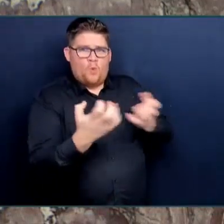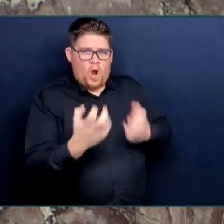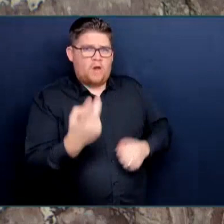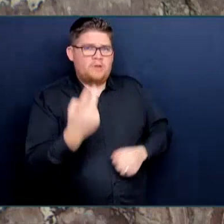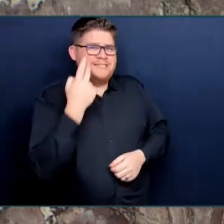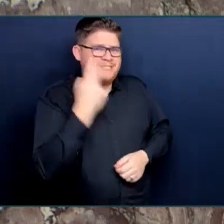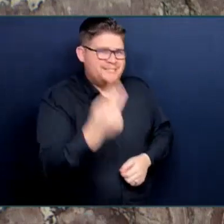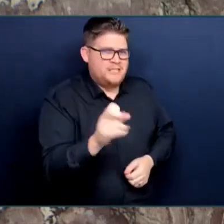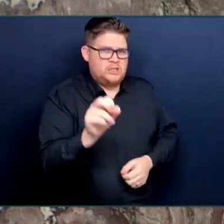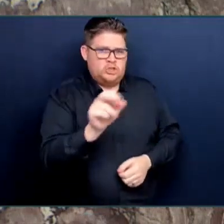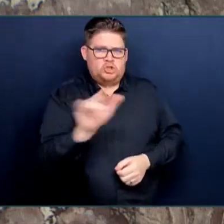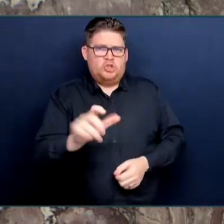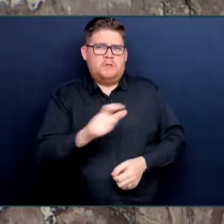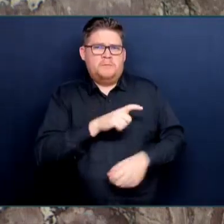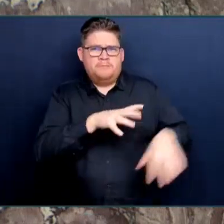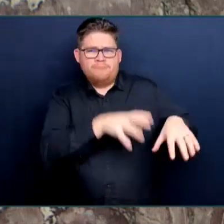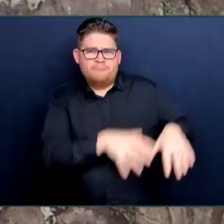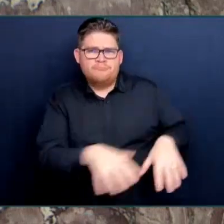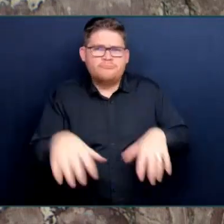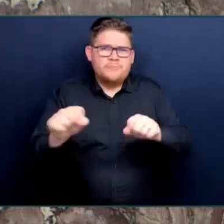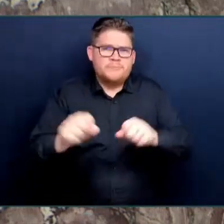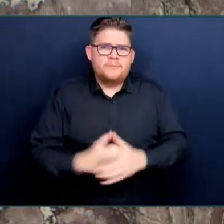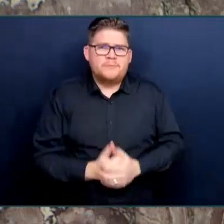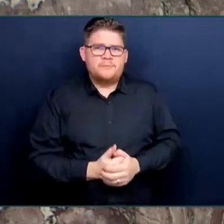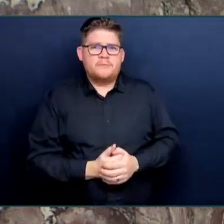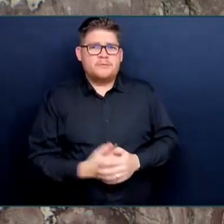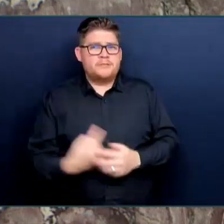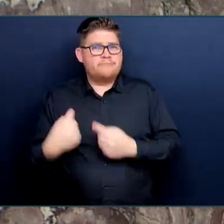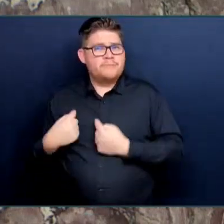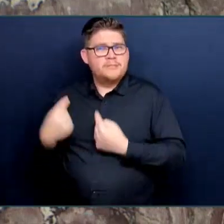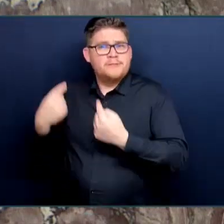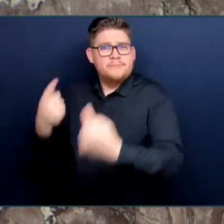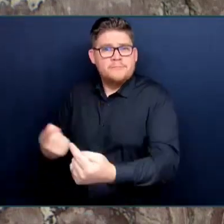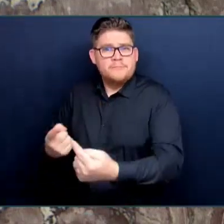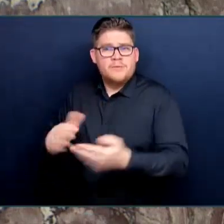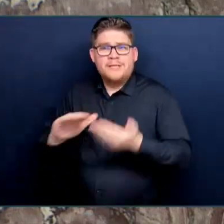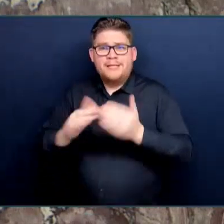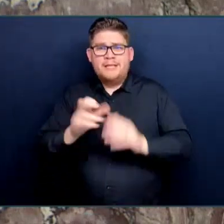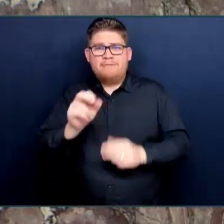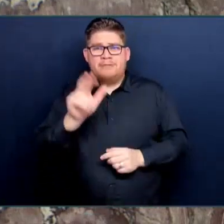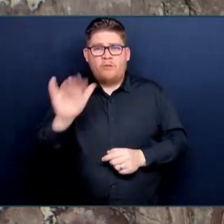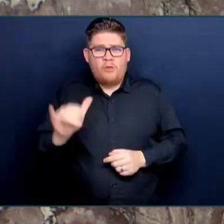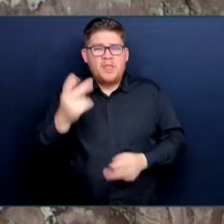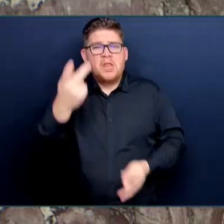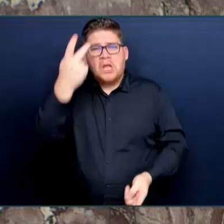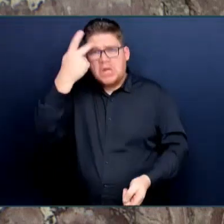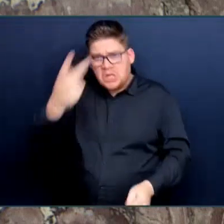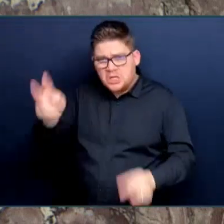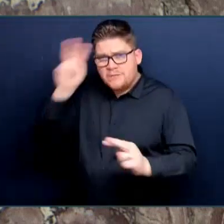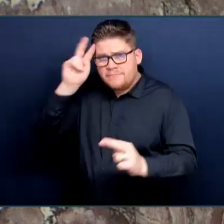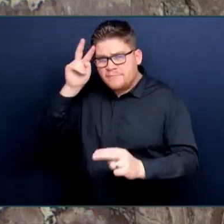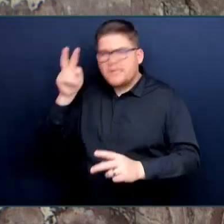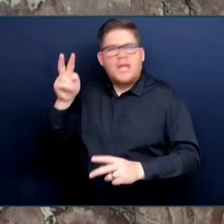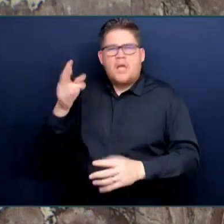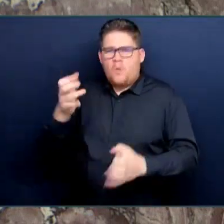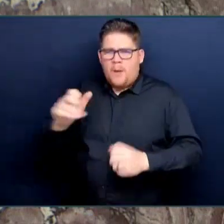that time, the City of Surrey said, no, we want to go back to the RCMP. We want to make sure that if the City of Surrey wants to go